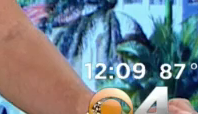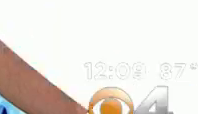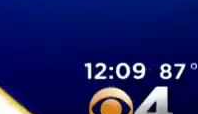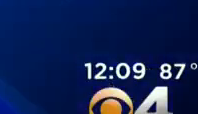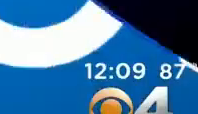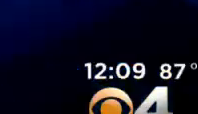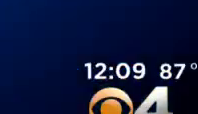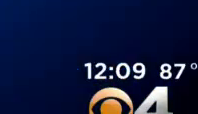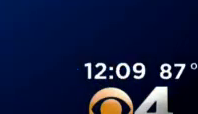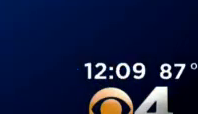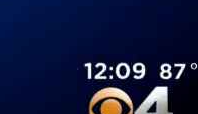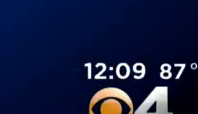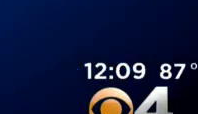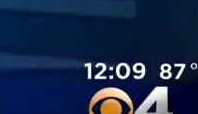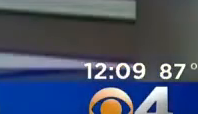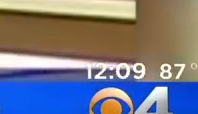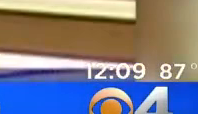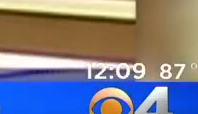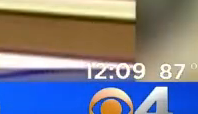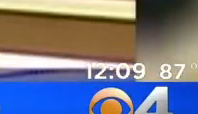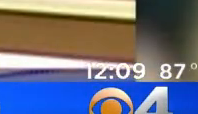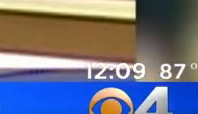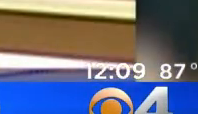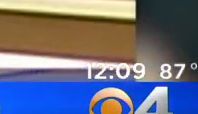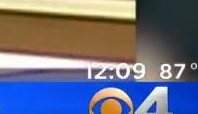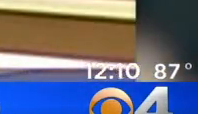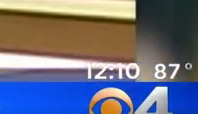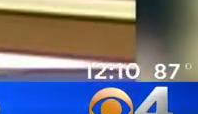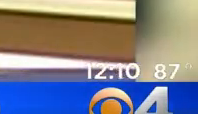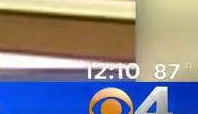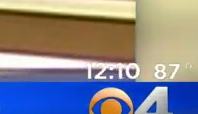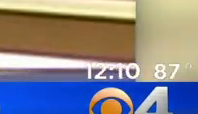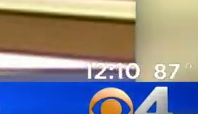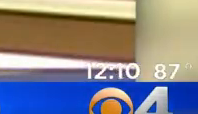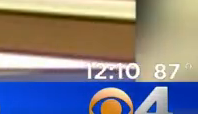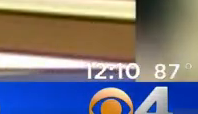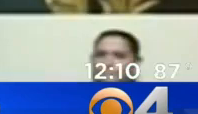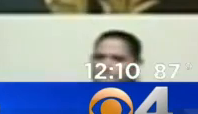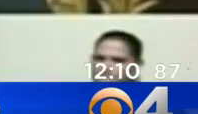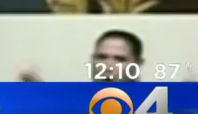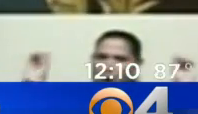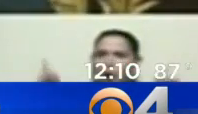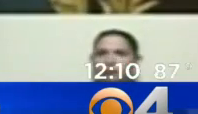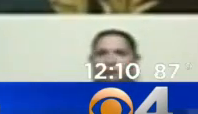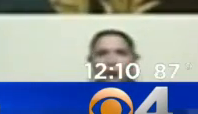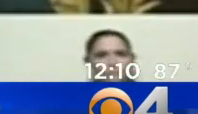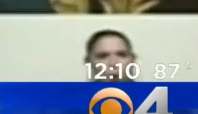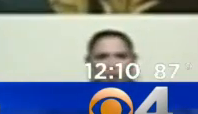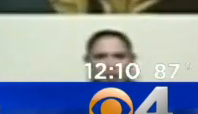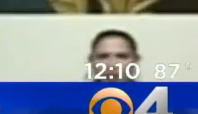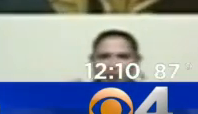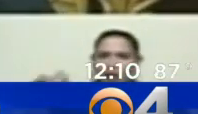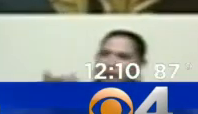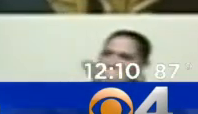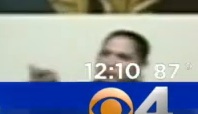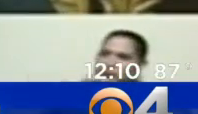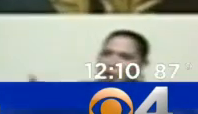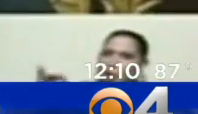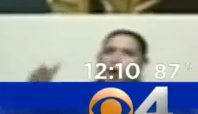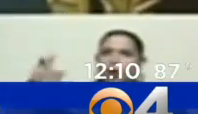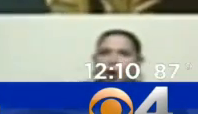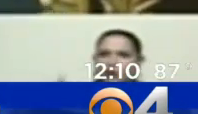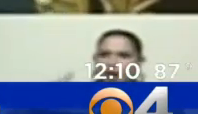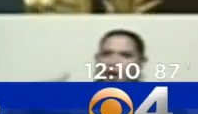Now at noon, senior U.S. government officials are in Caracas, Venezuela, negotiating the release of Americans who are detained there. The President Nicolas